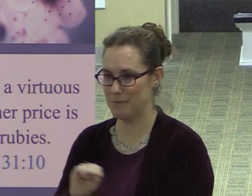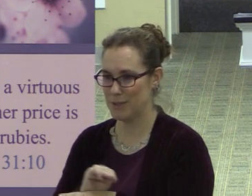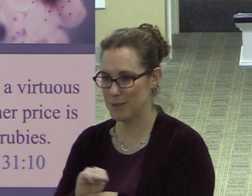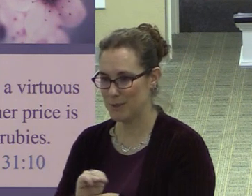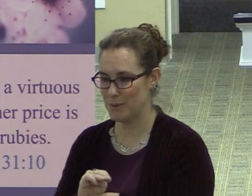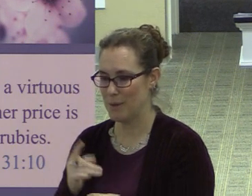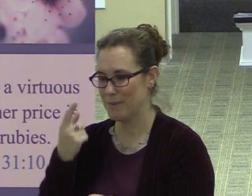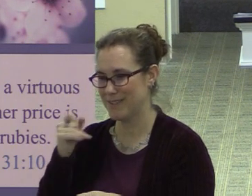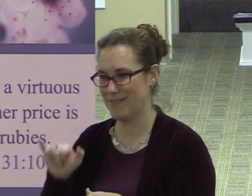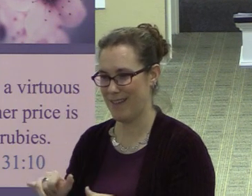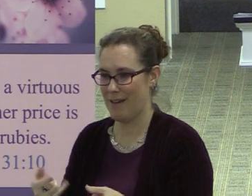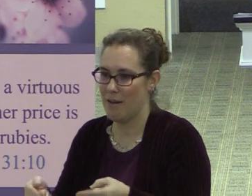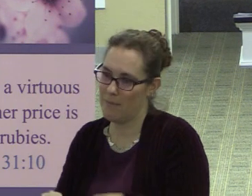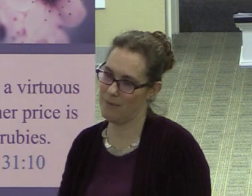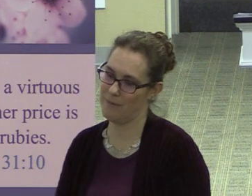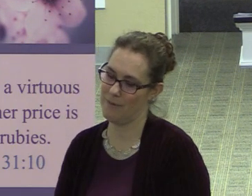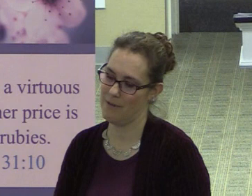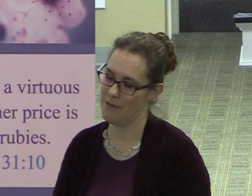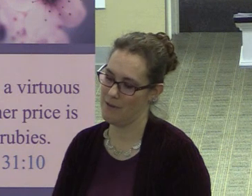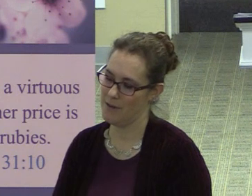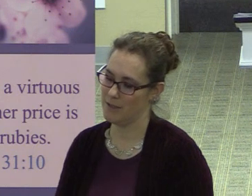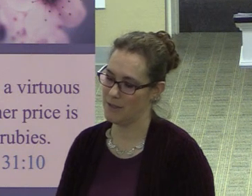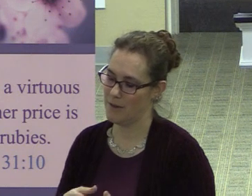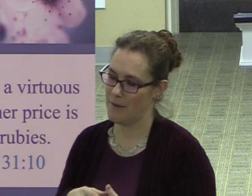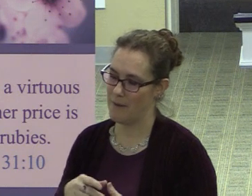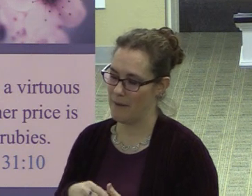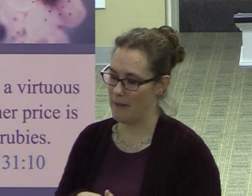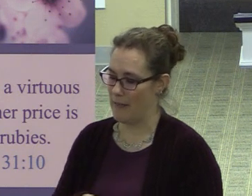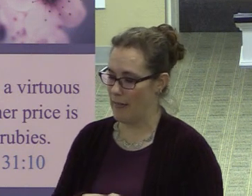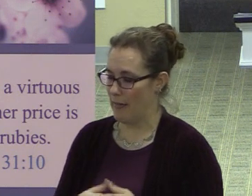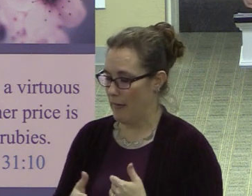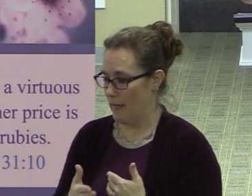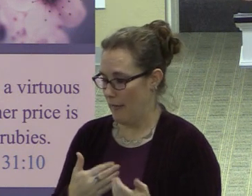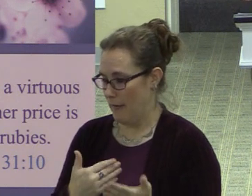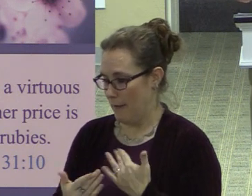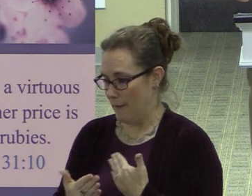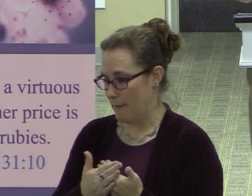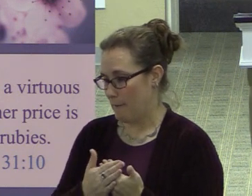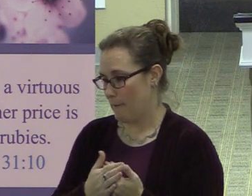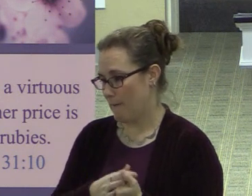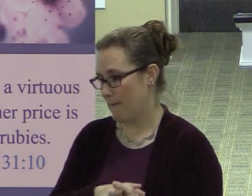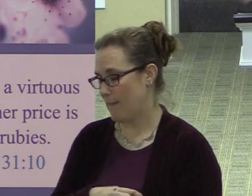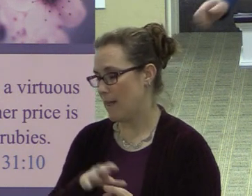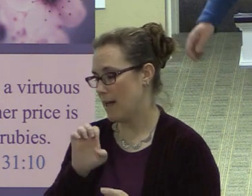be aware of that go from there. But anyhow,